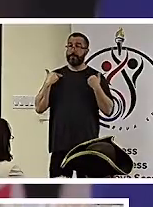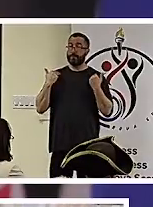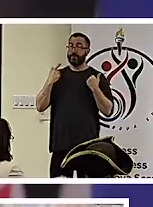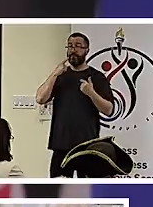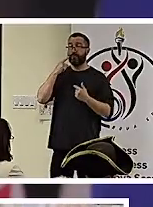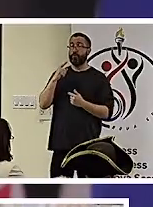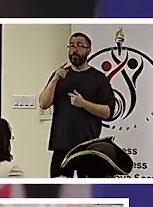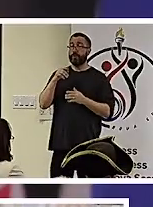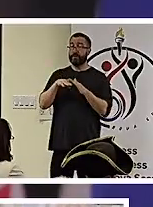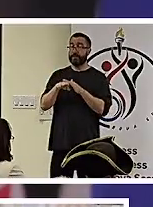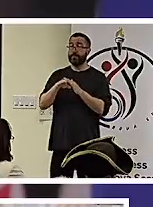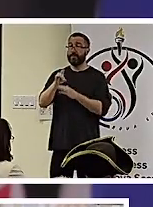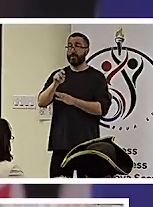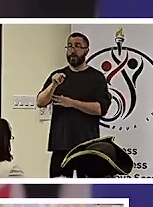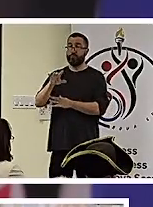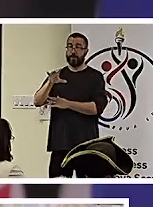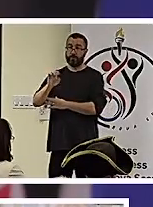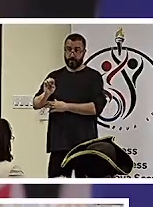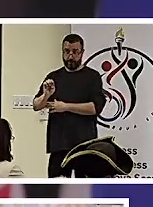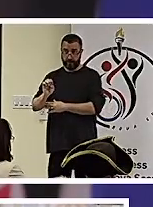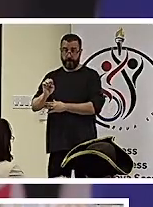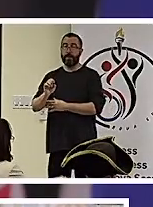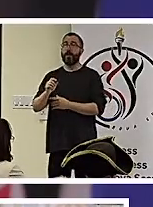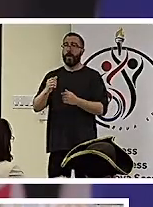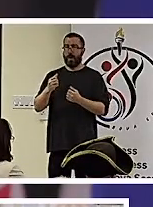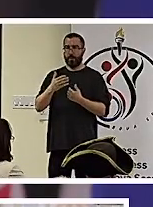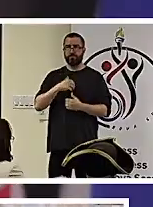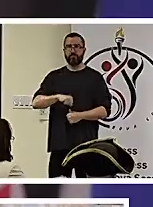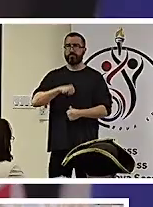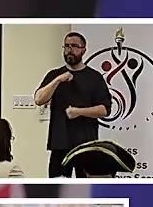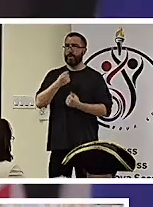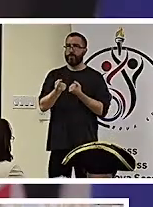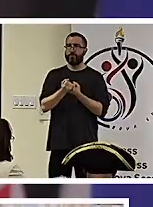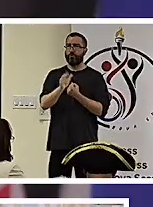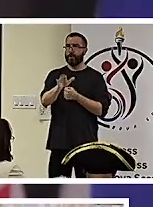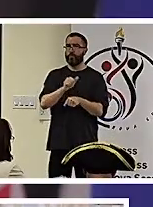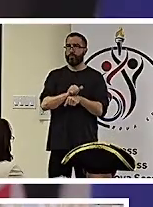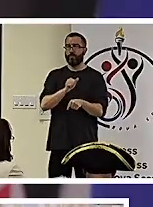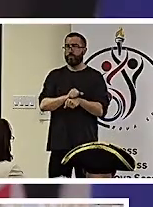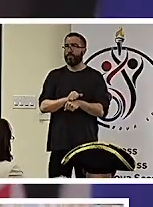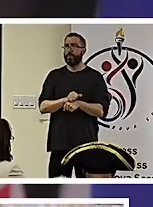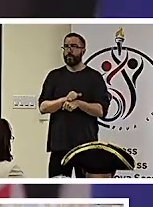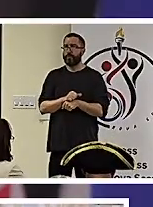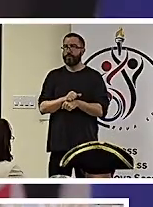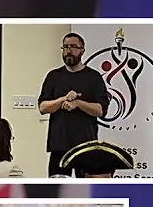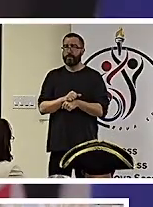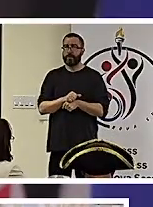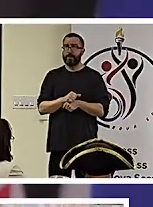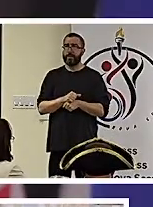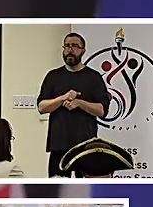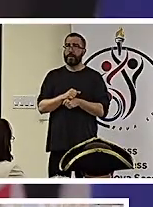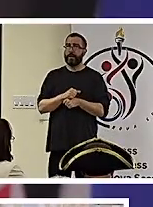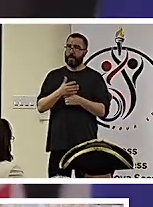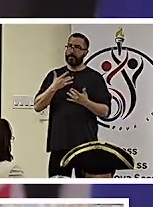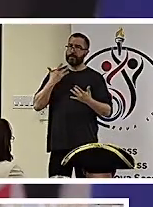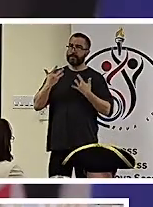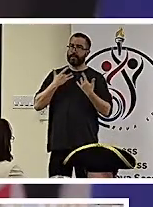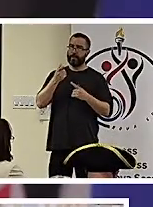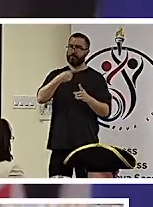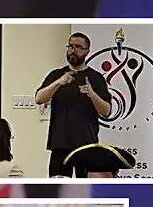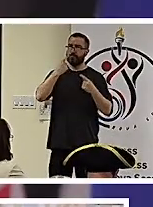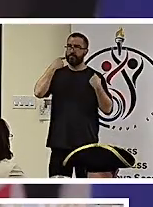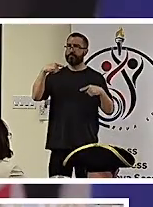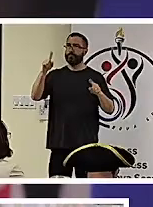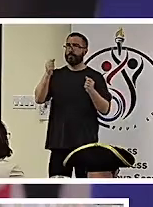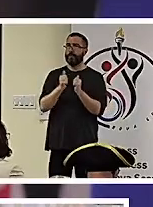I'm proud to support this work, and I'm very optimistic of what we can accomplish together. Because we all want a province where everyone has